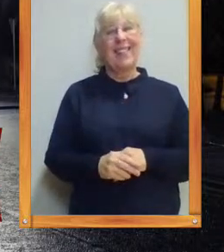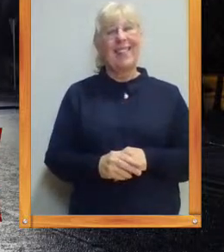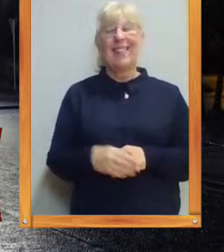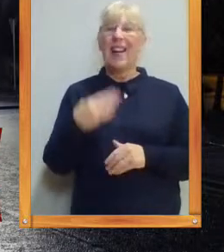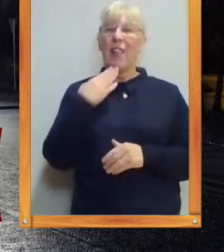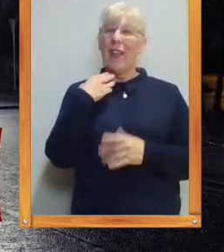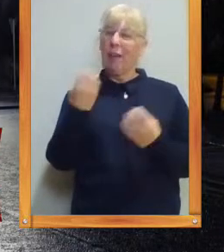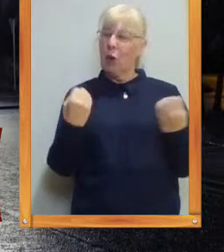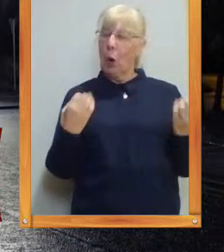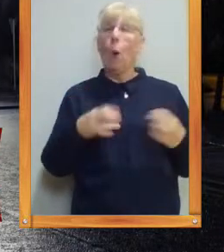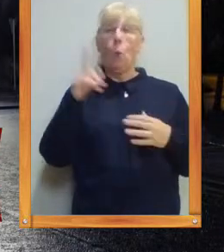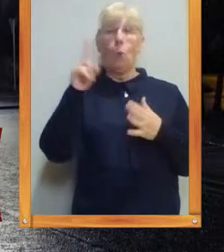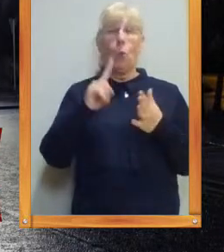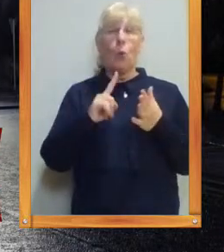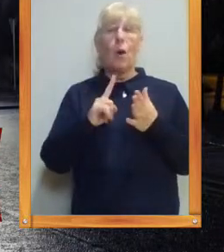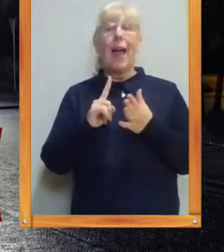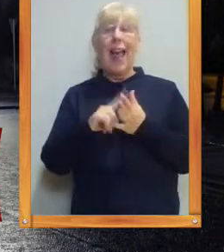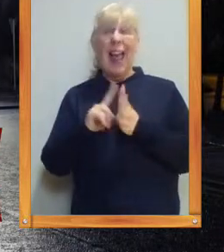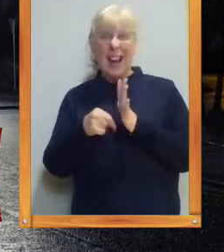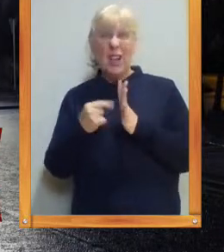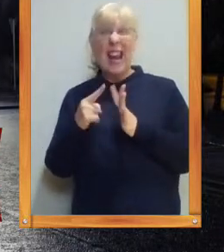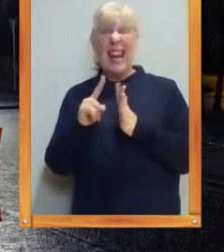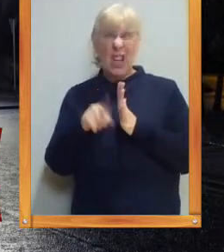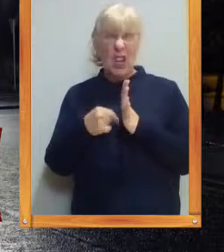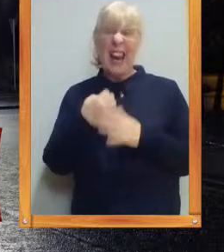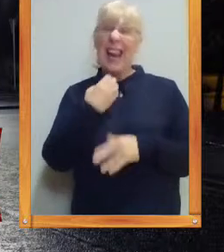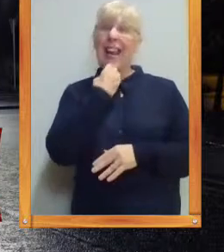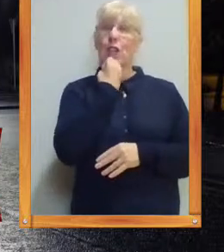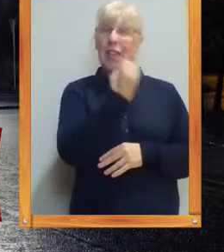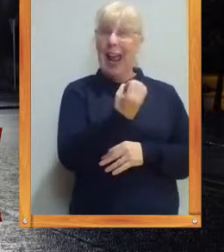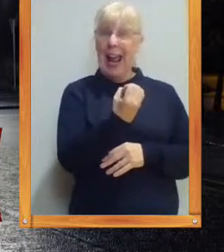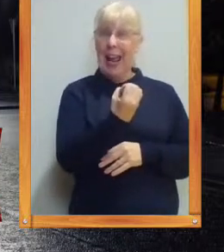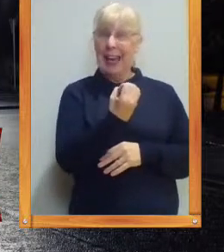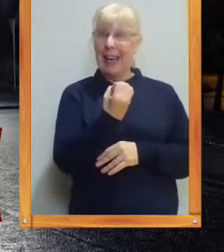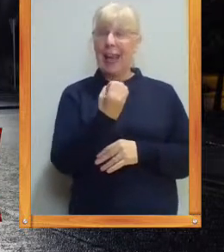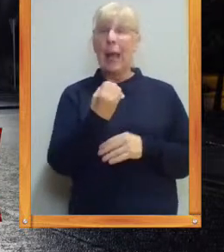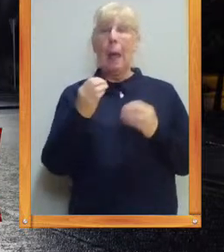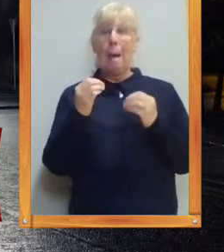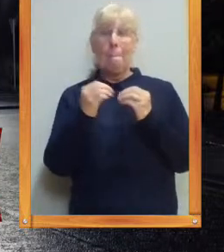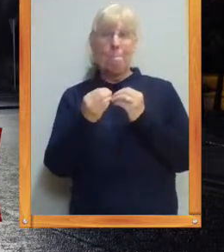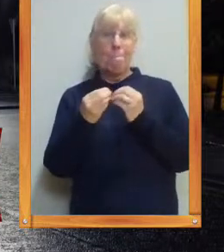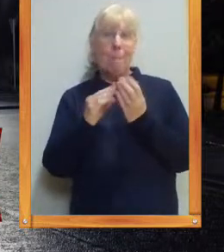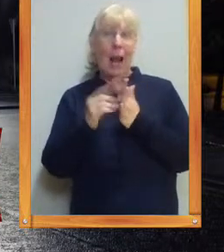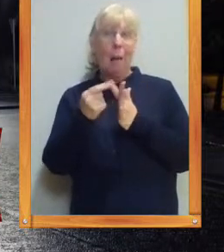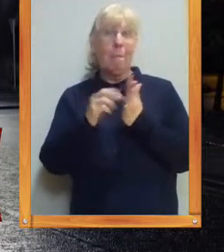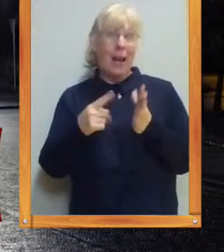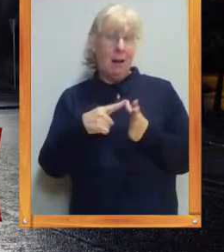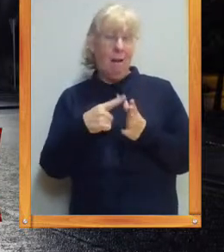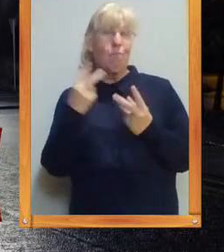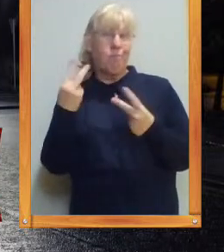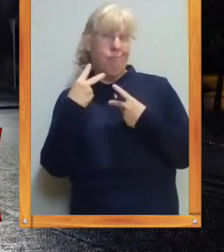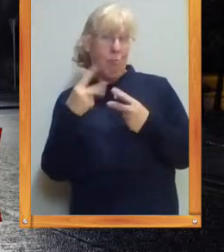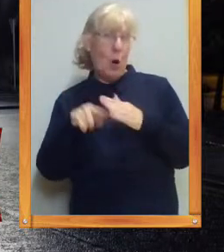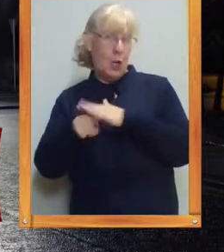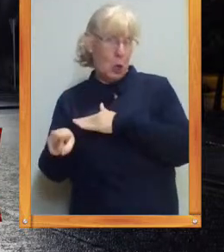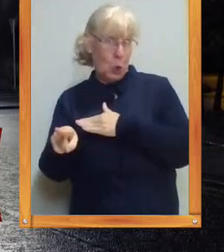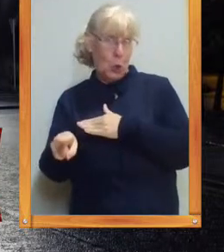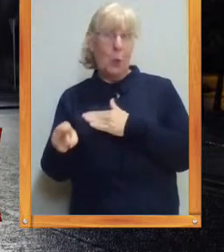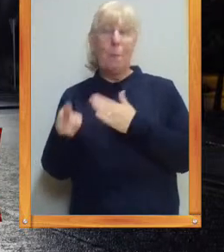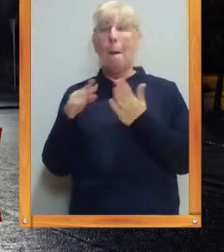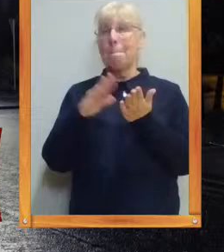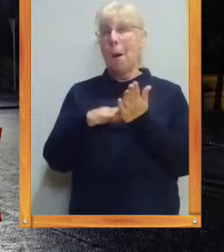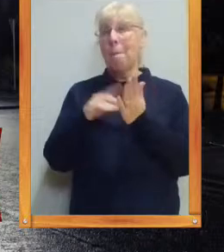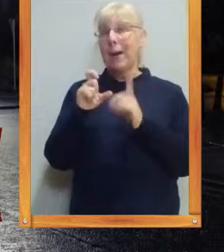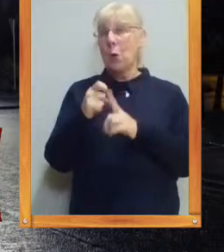AJ and EJ Mooney, age 10, from Ballymena. They're watching us tonight on YouTube as well. And that's from your mummy Doreen. And a big